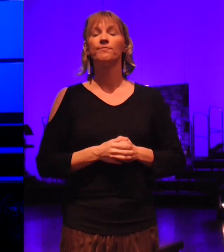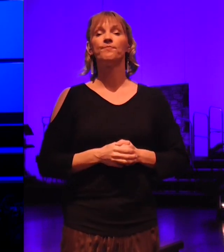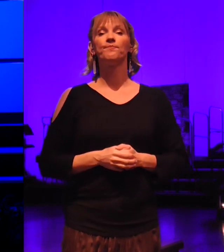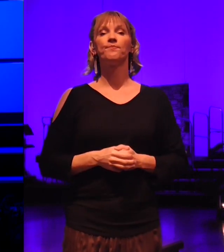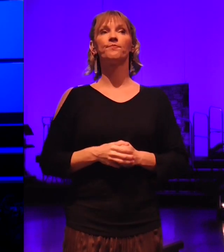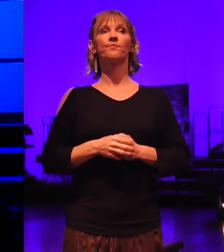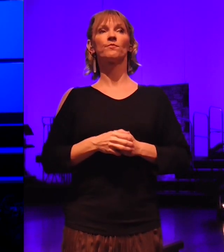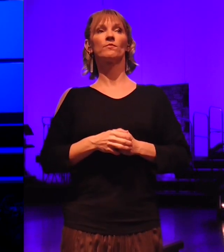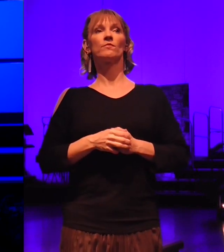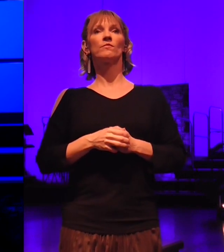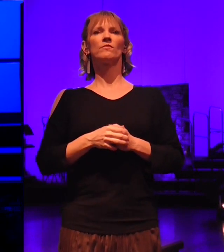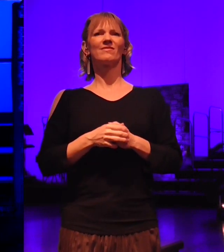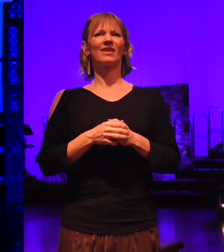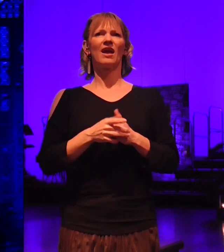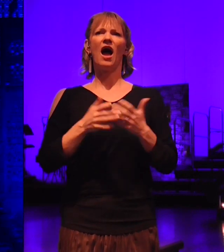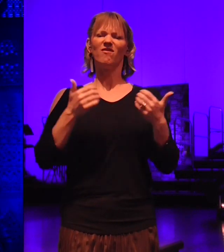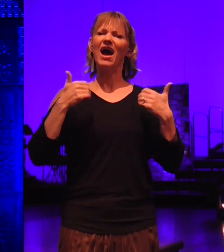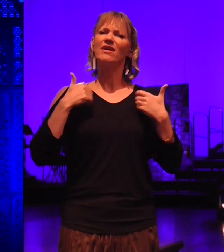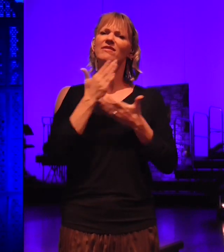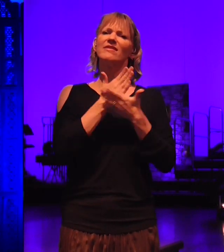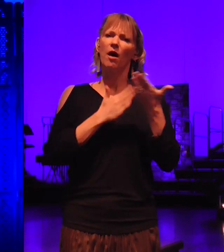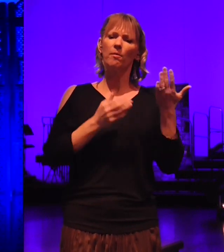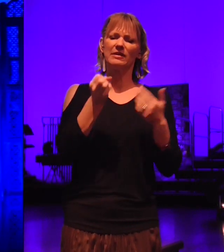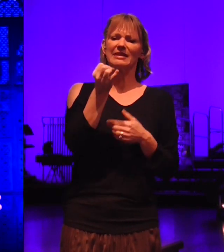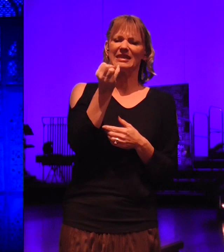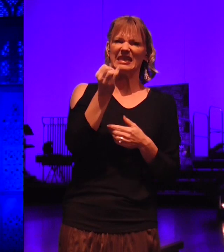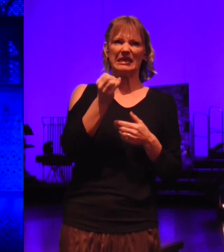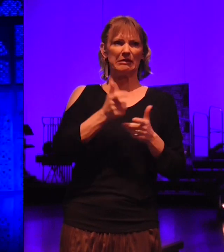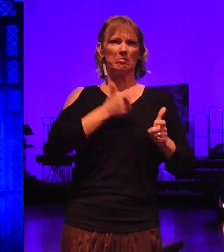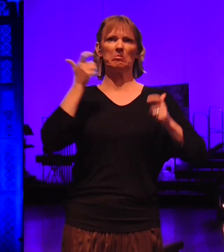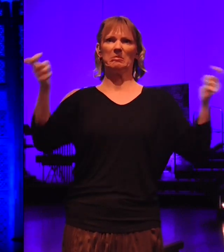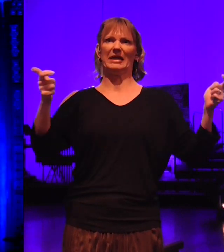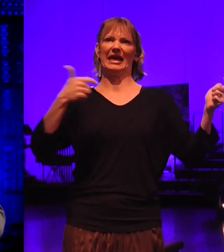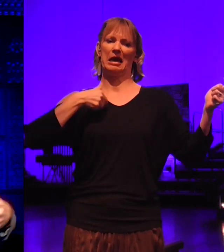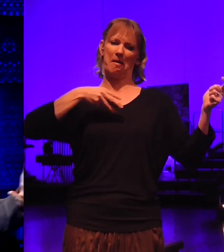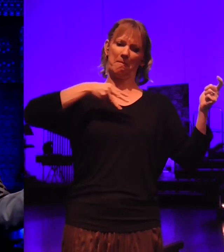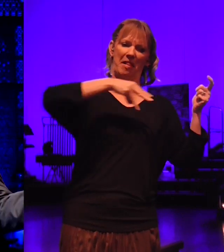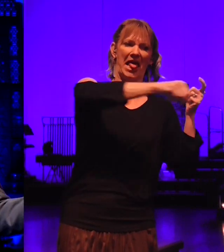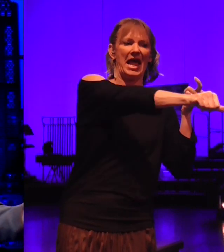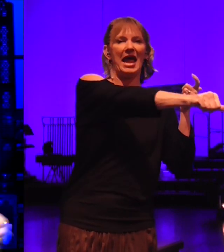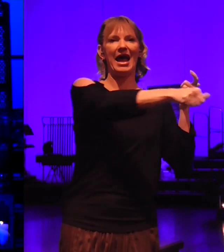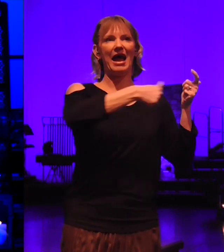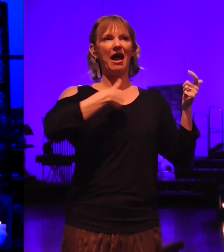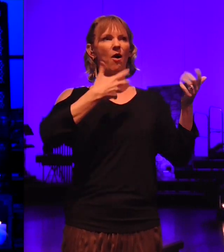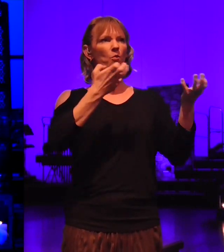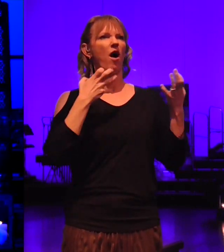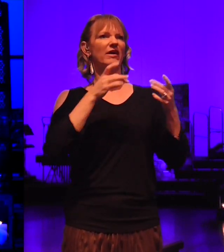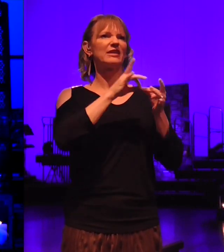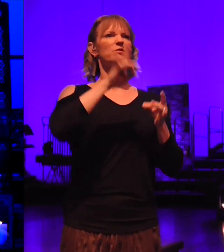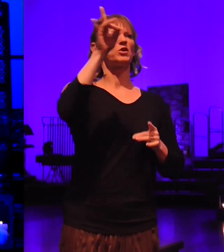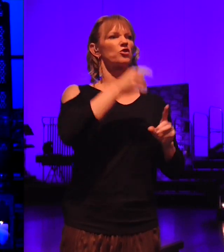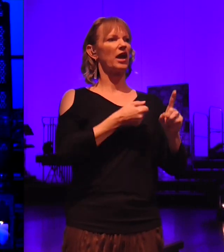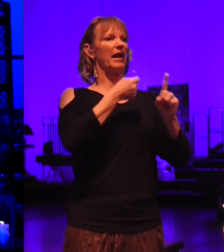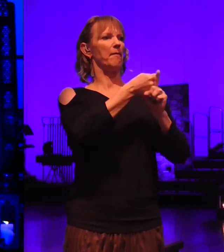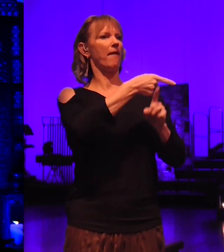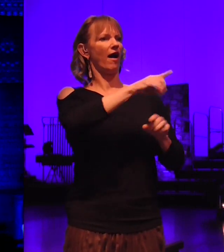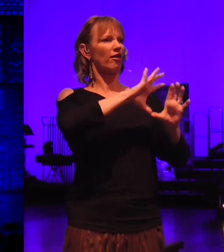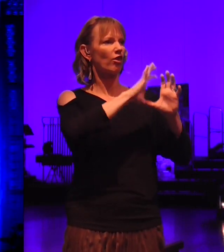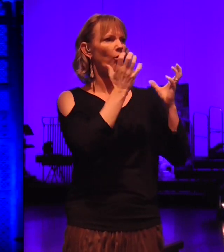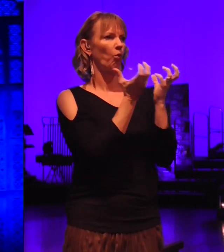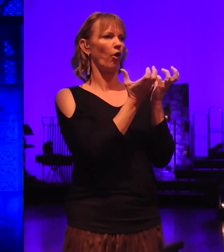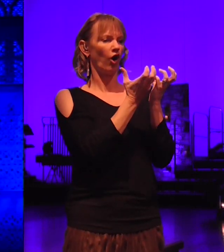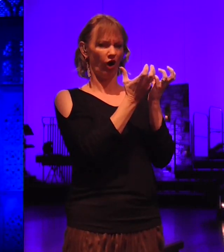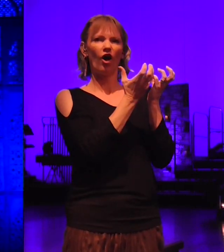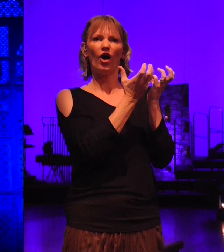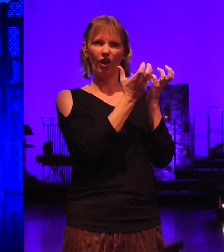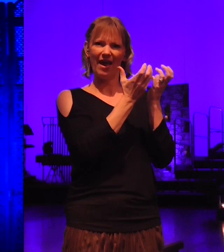I've planted broad seeds. I planted the seed to want to make a spiritual impact on the world and help as